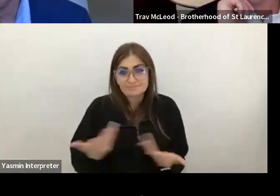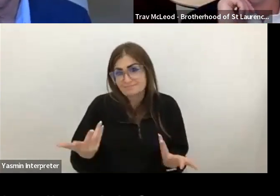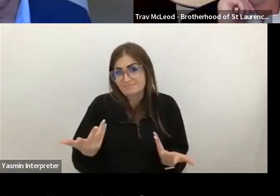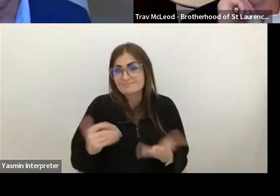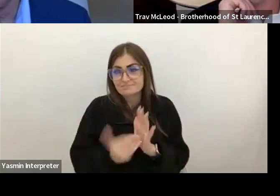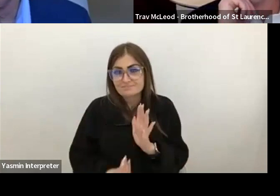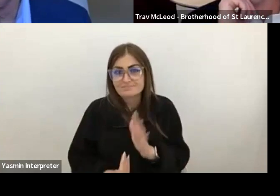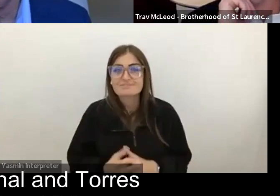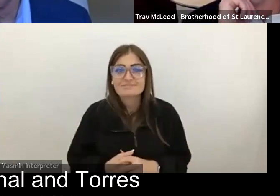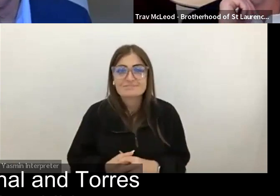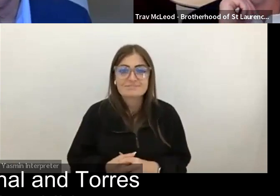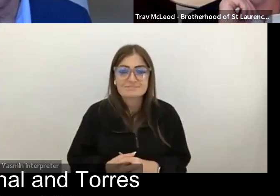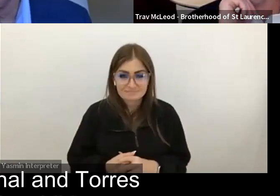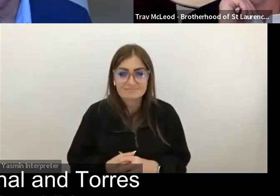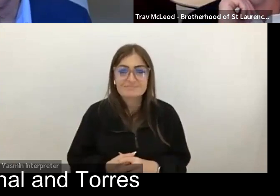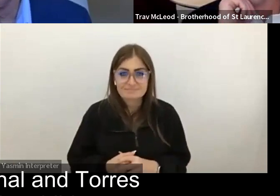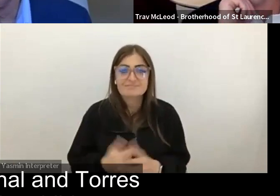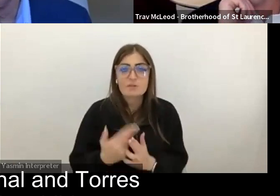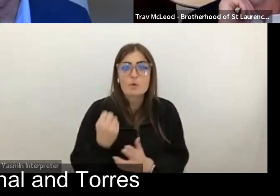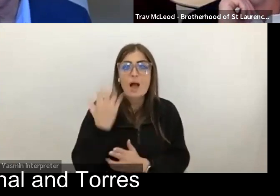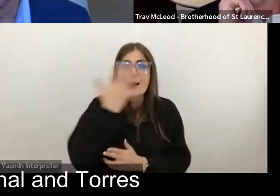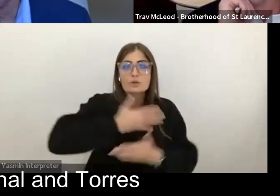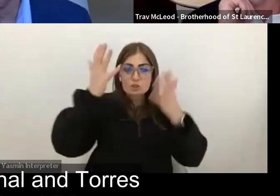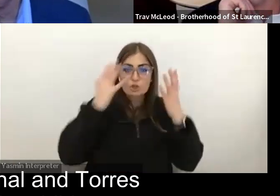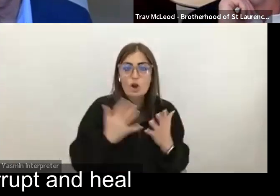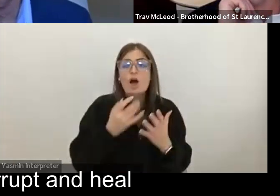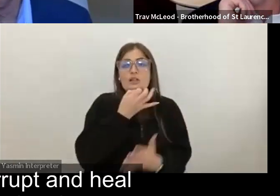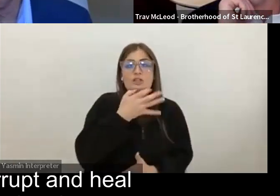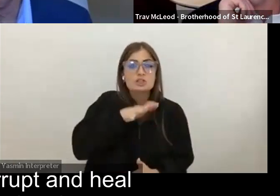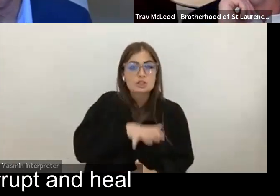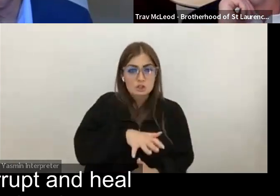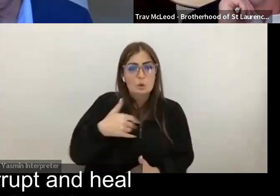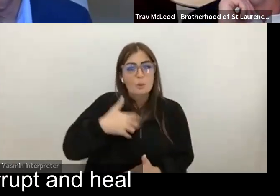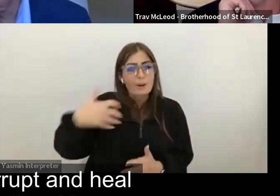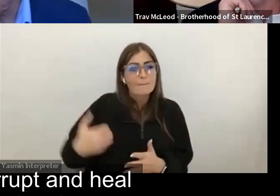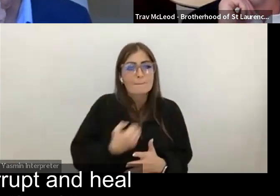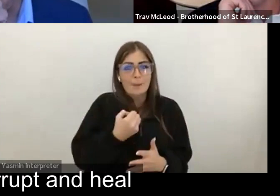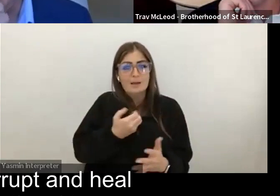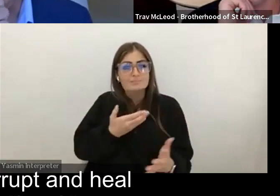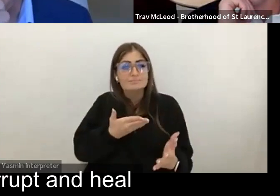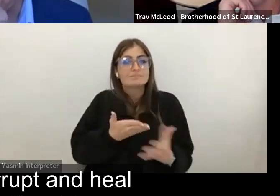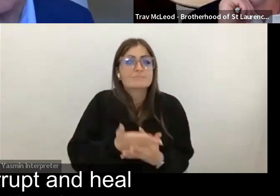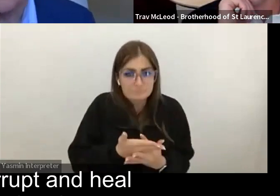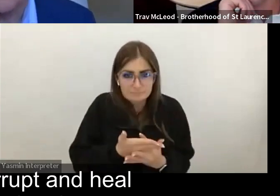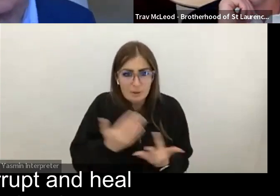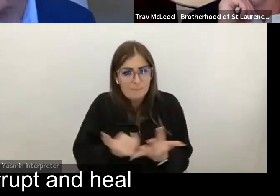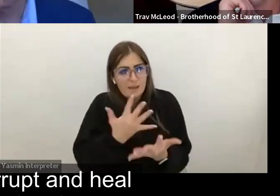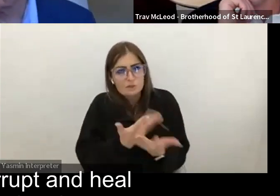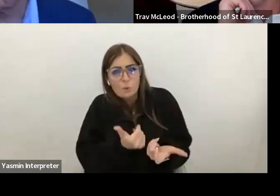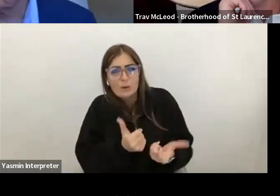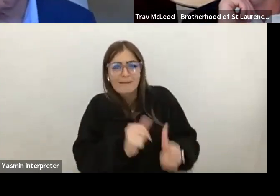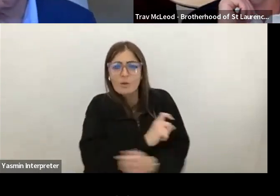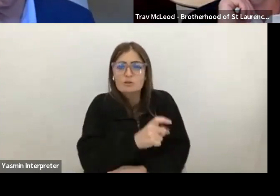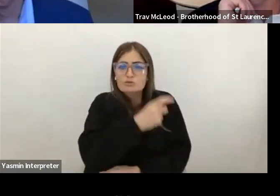alive, right? So for Aboriginal and Torres Strait Islander children, we must interrupt and heal the intergenerational